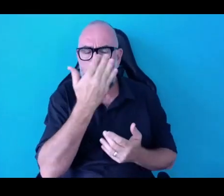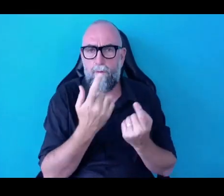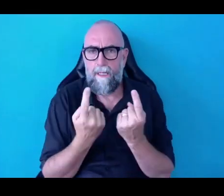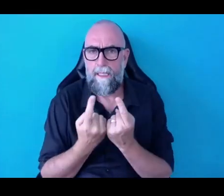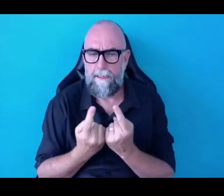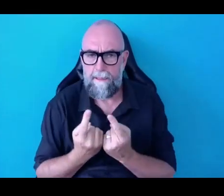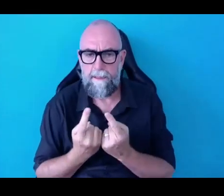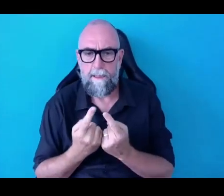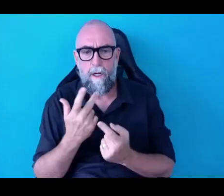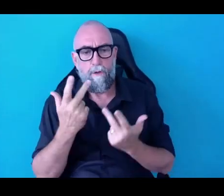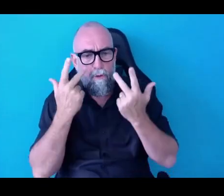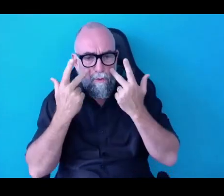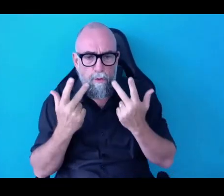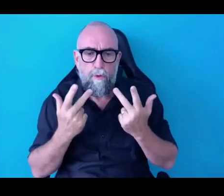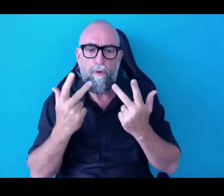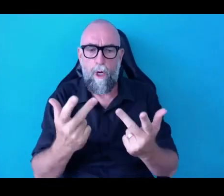representations of Aboriginal